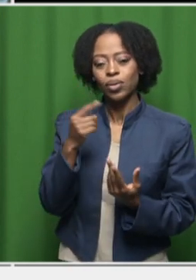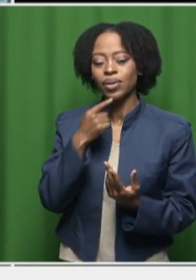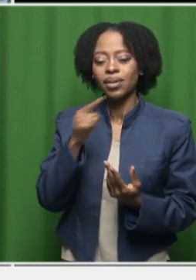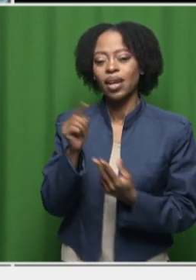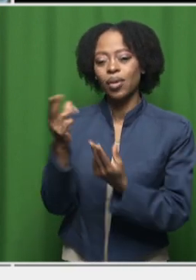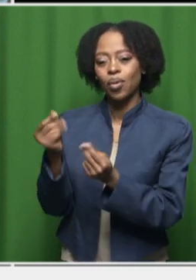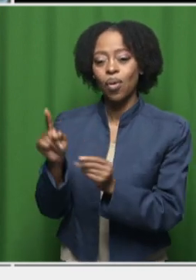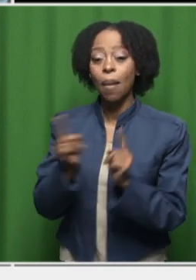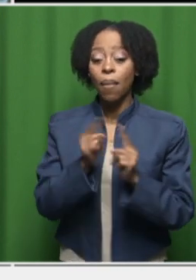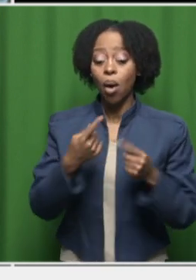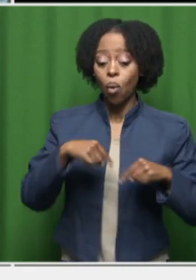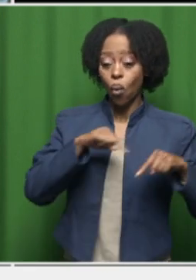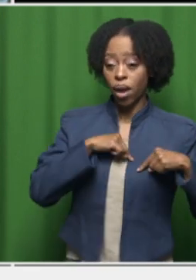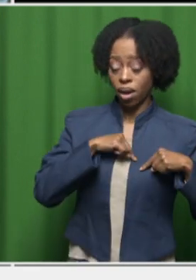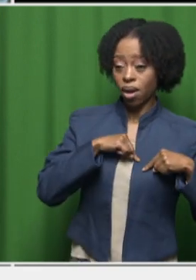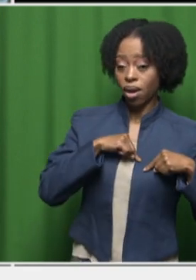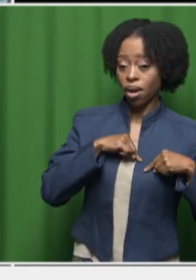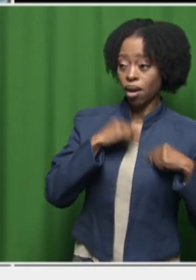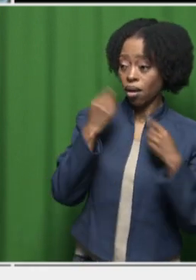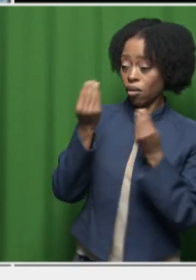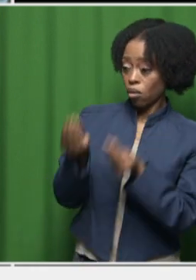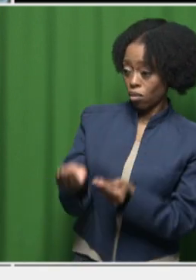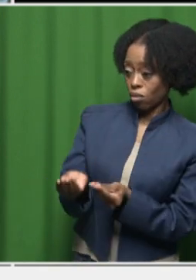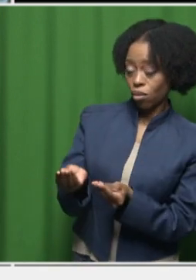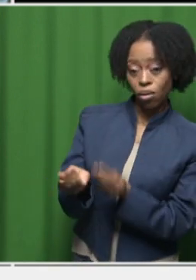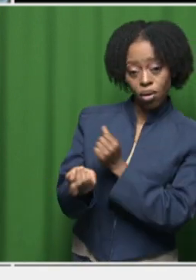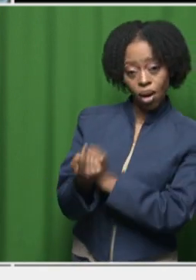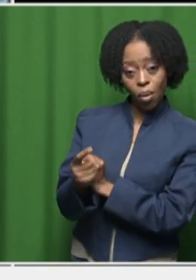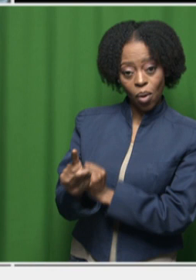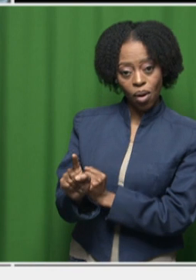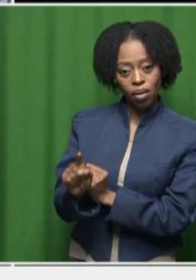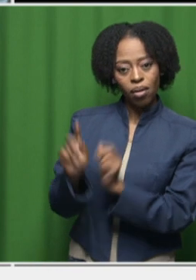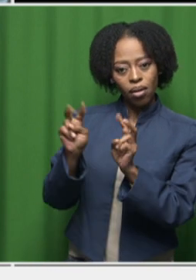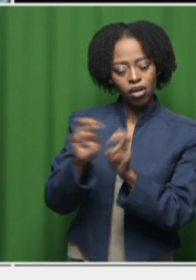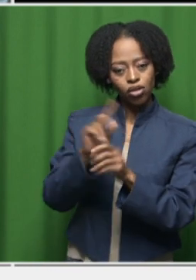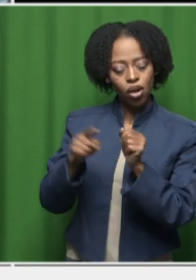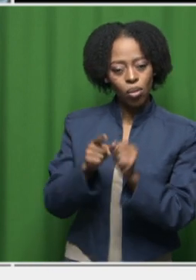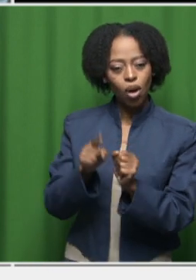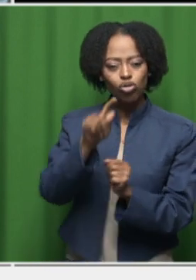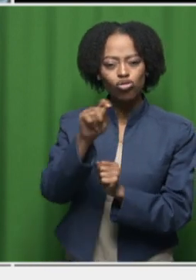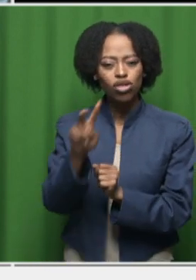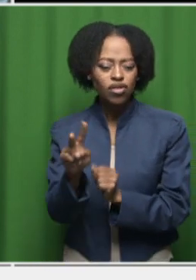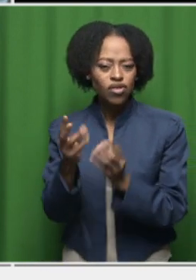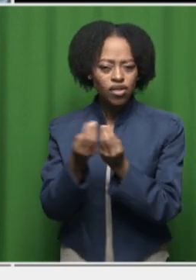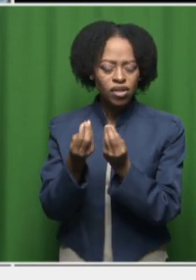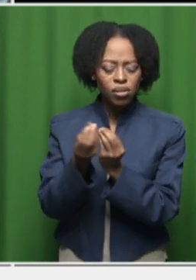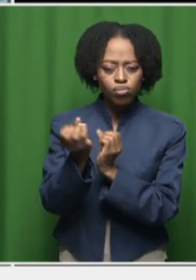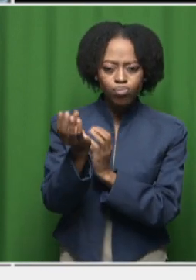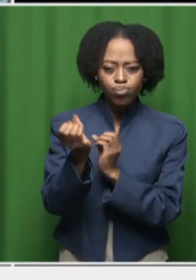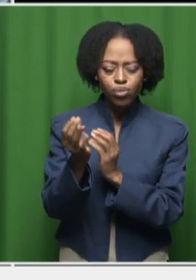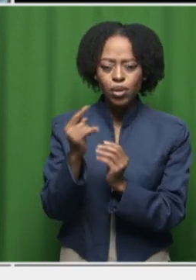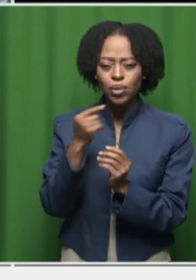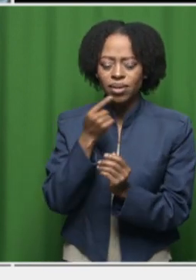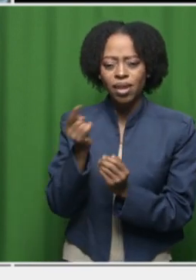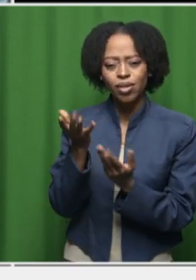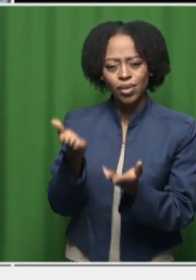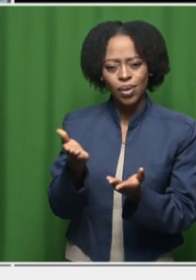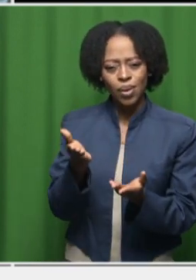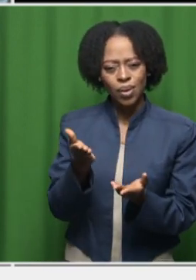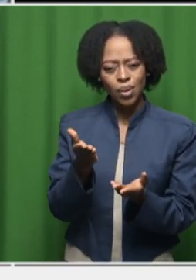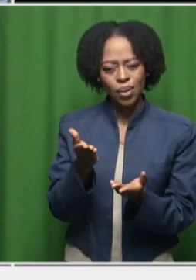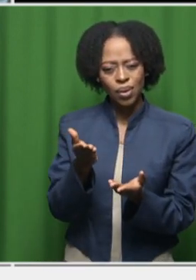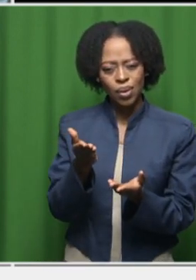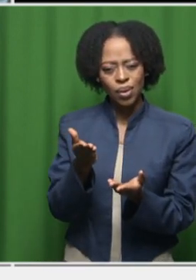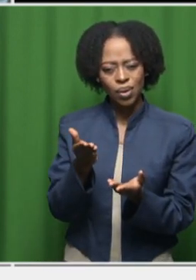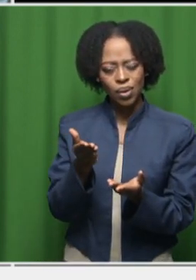the outside, but also on the inside in terms of working around broadcasting, we think that that is the process, because why is he taking some of the names